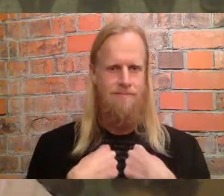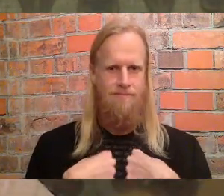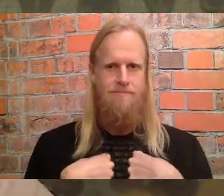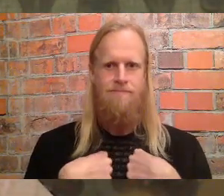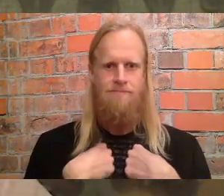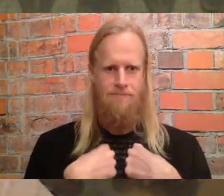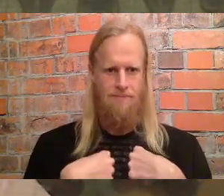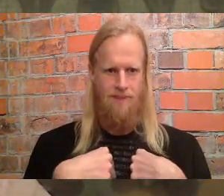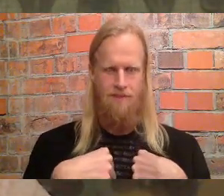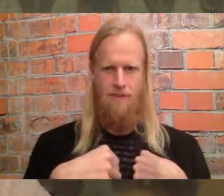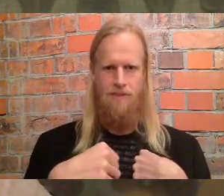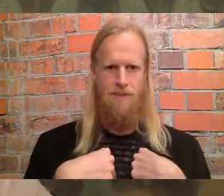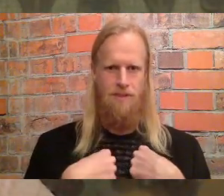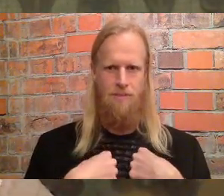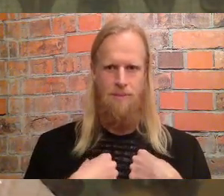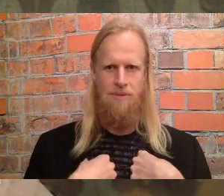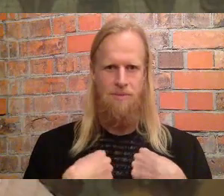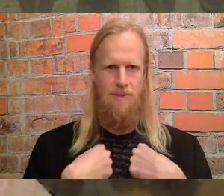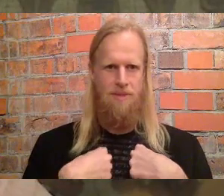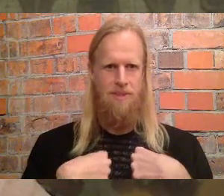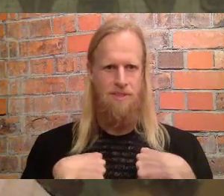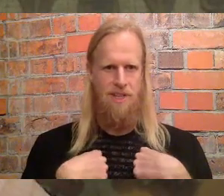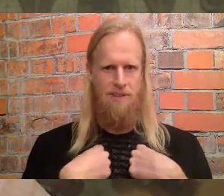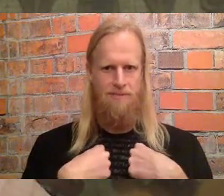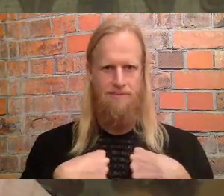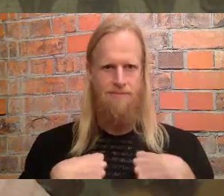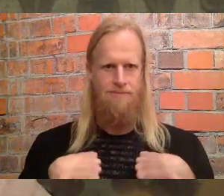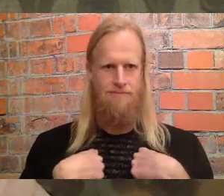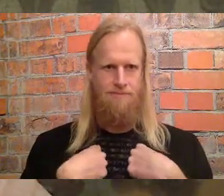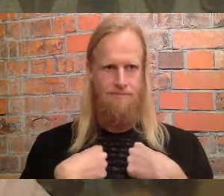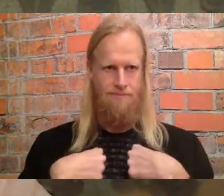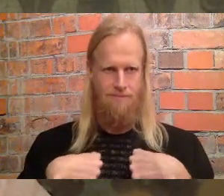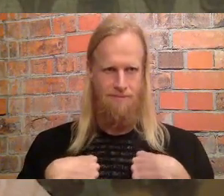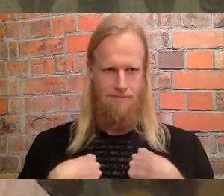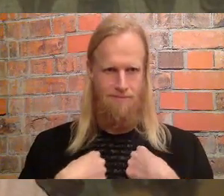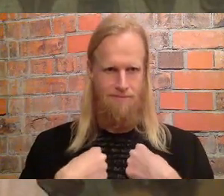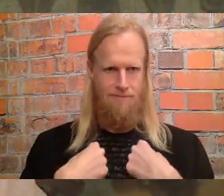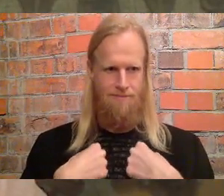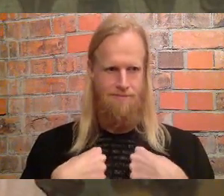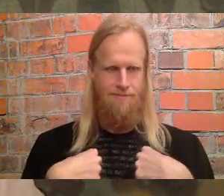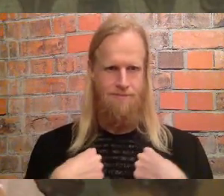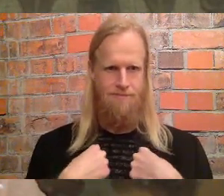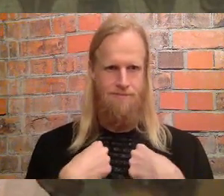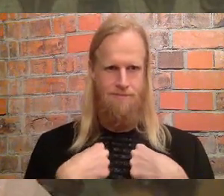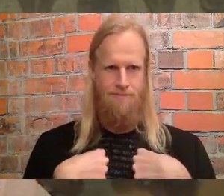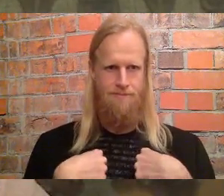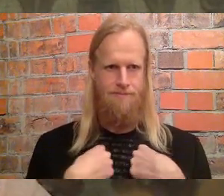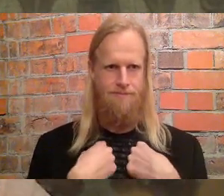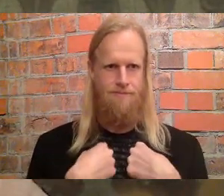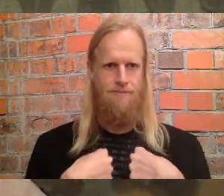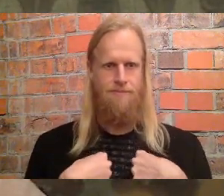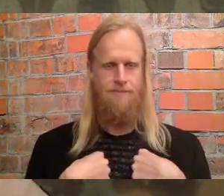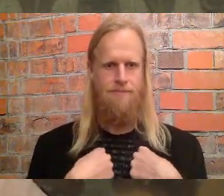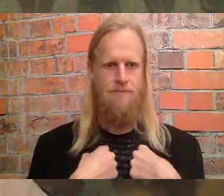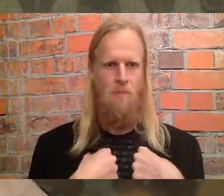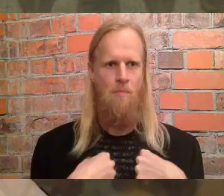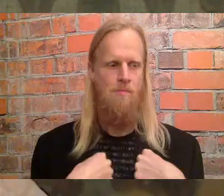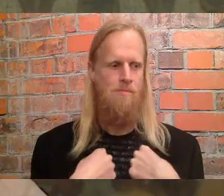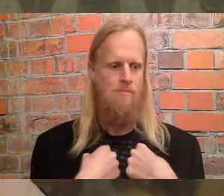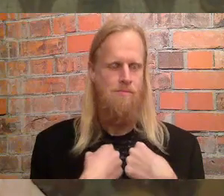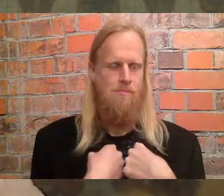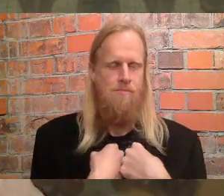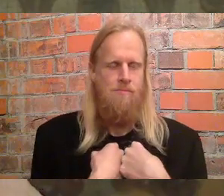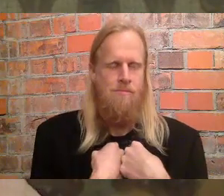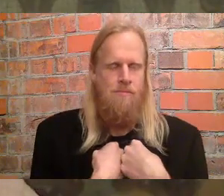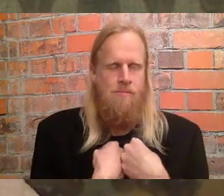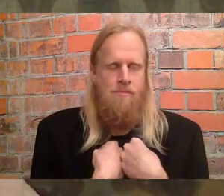Tuning in to whatever you feel around having a divine purpose.